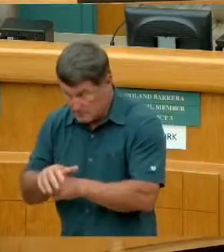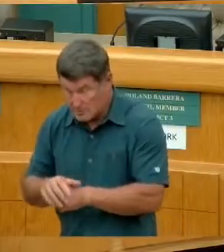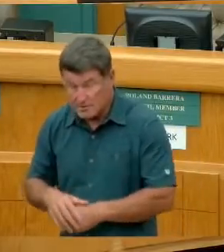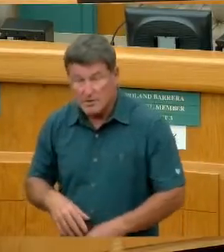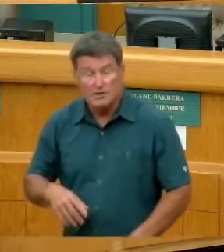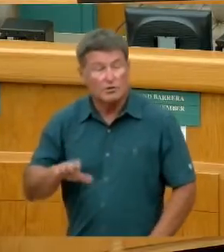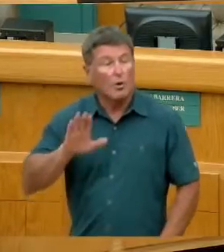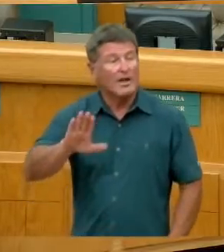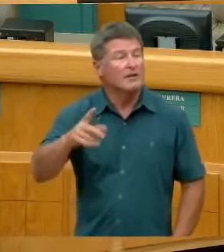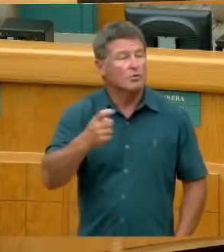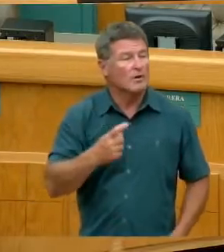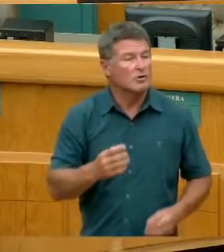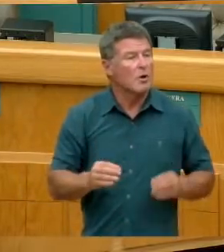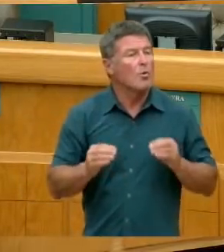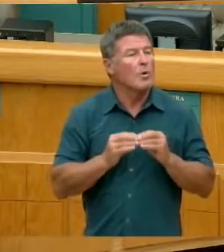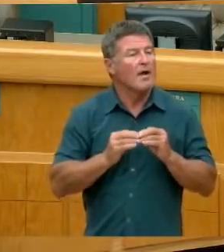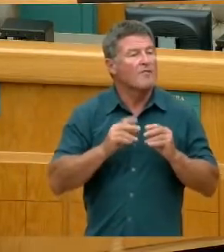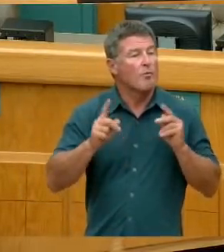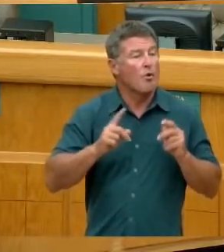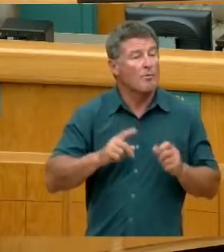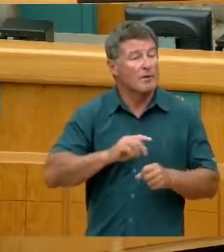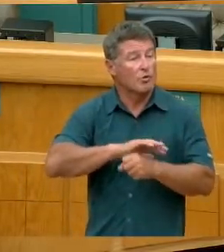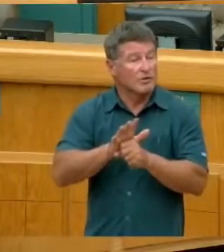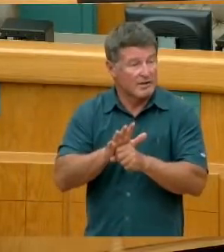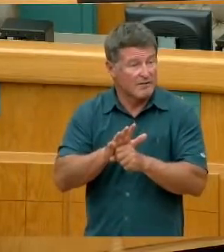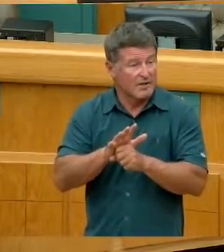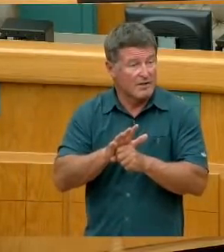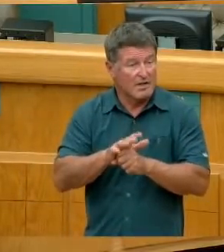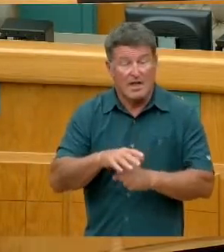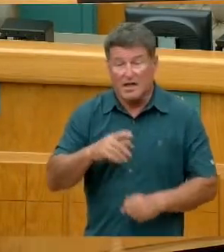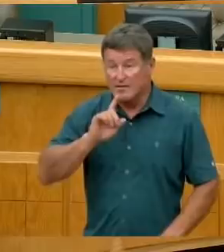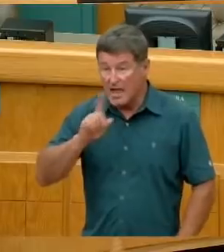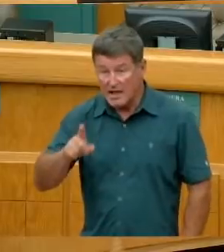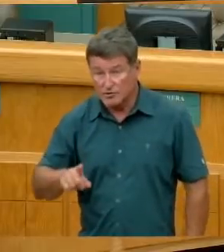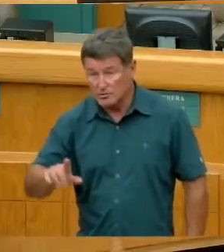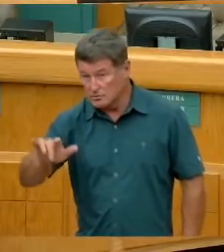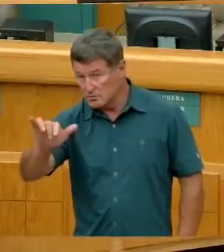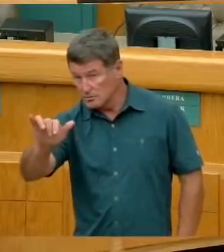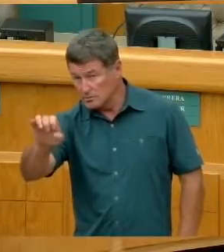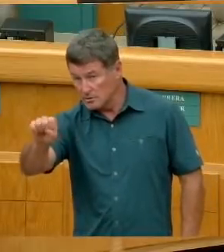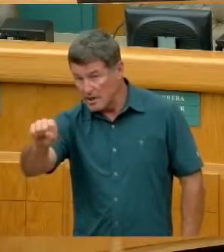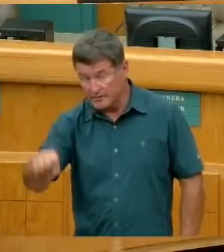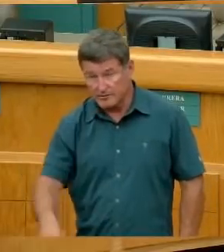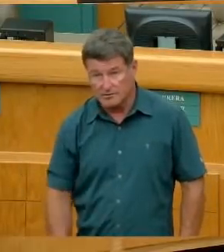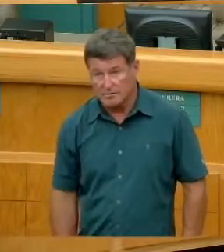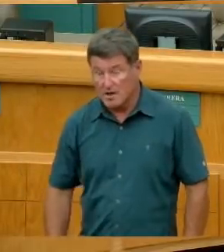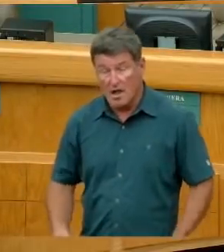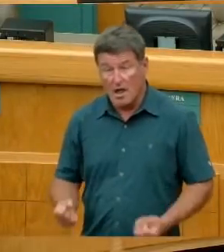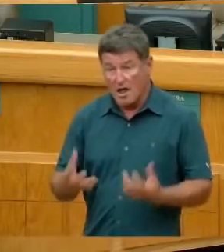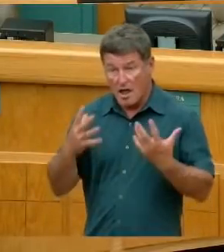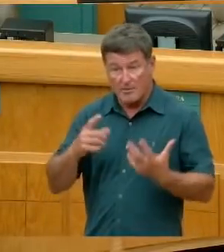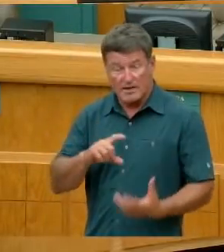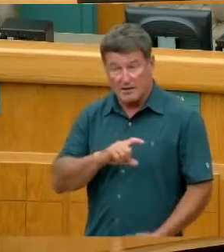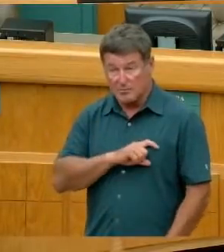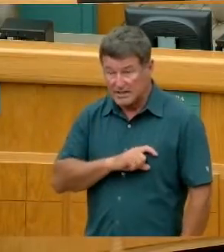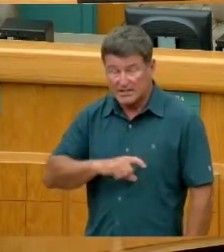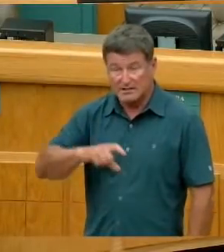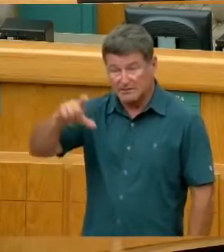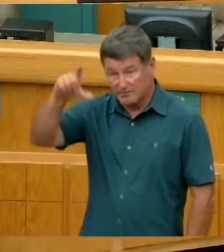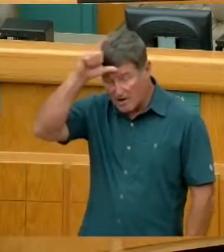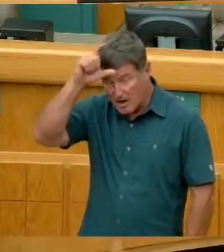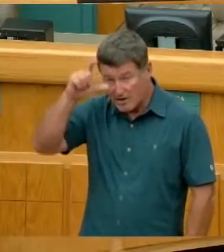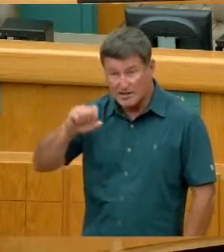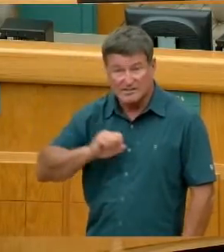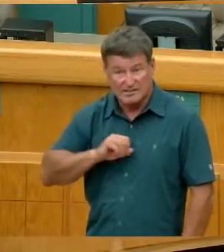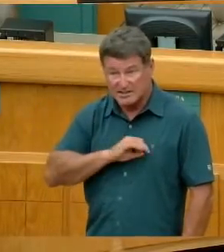Okay, so the question was, do we have more positive cases in our police department and within the city? The answer is yes. There's numerous police